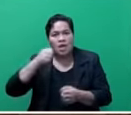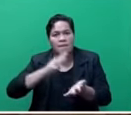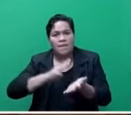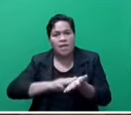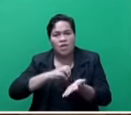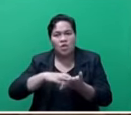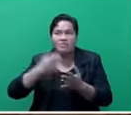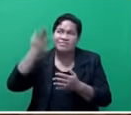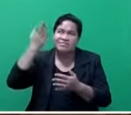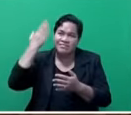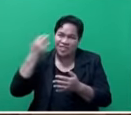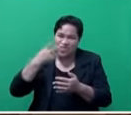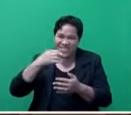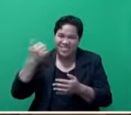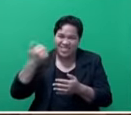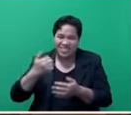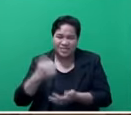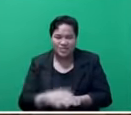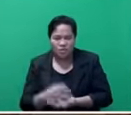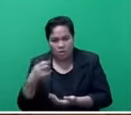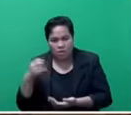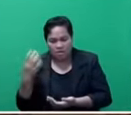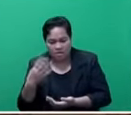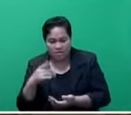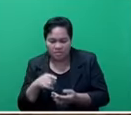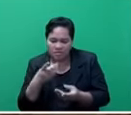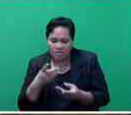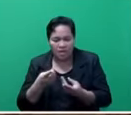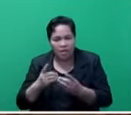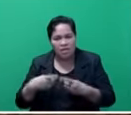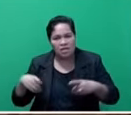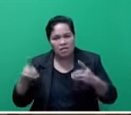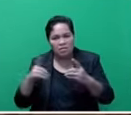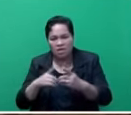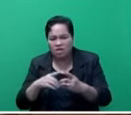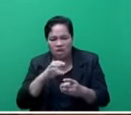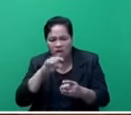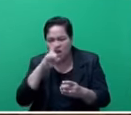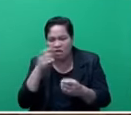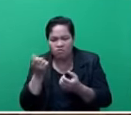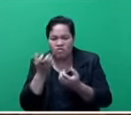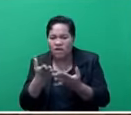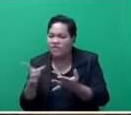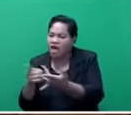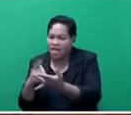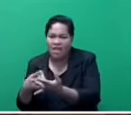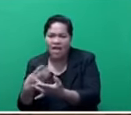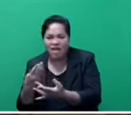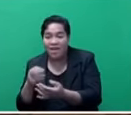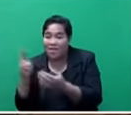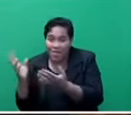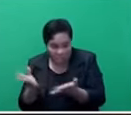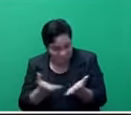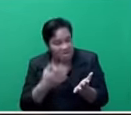that time, only included Crown Land Lease. Department was not able to provide arrear figures for the other revenues. There were some recommendations